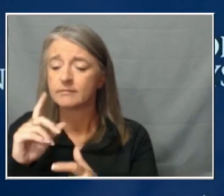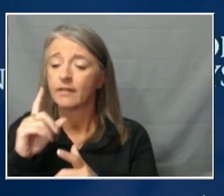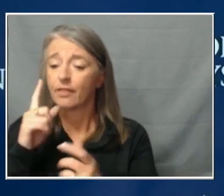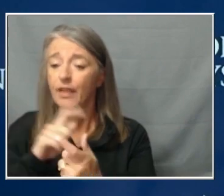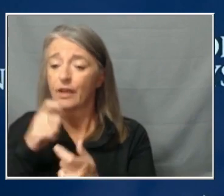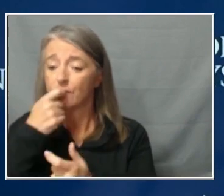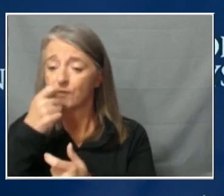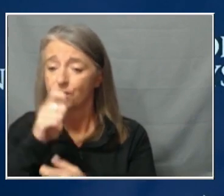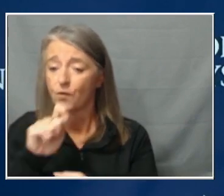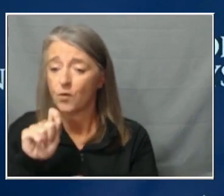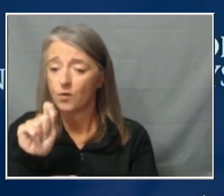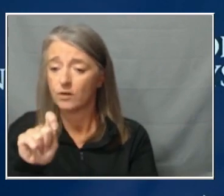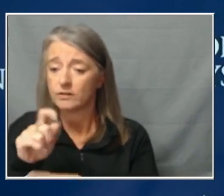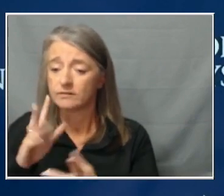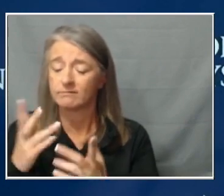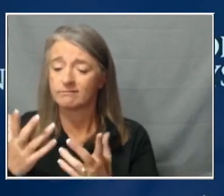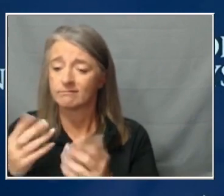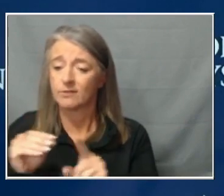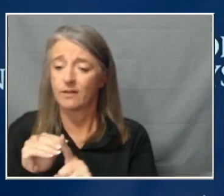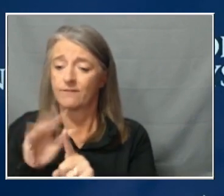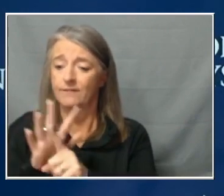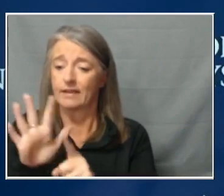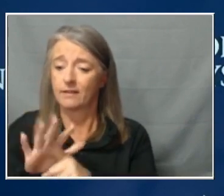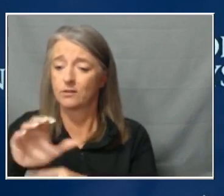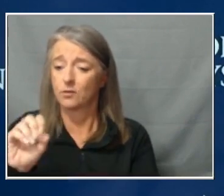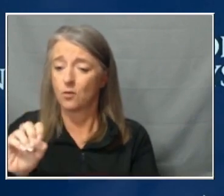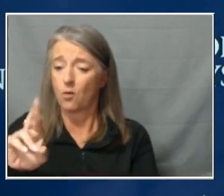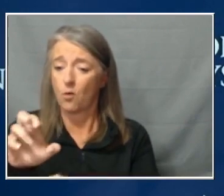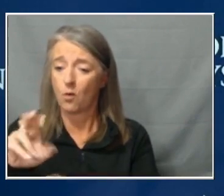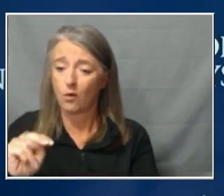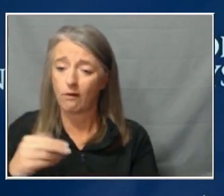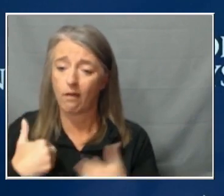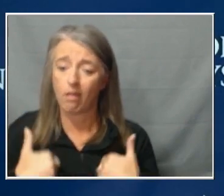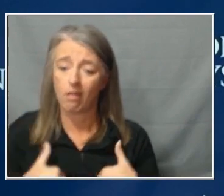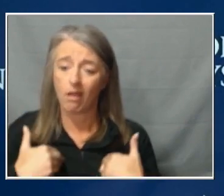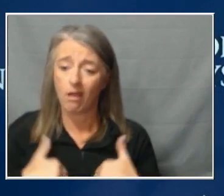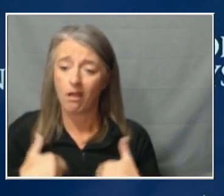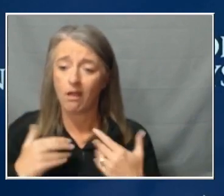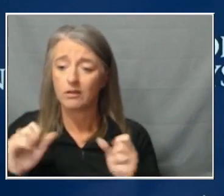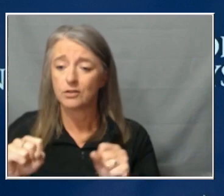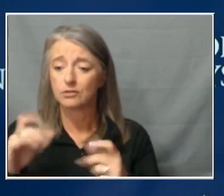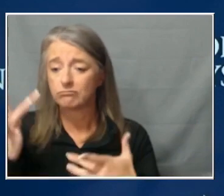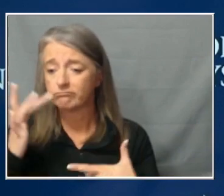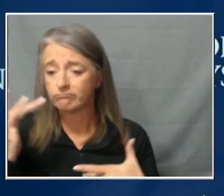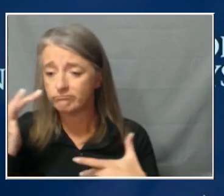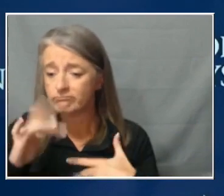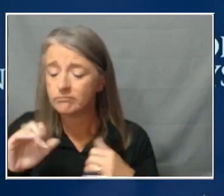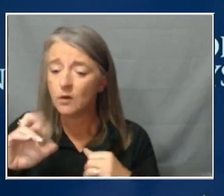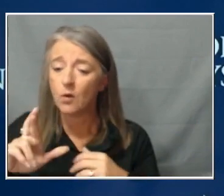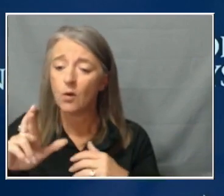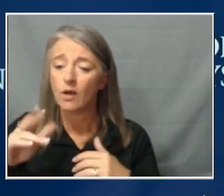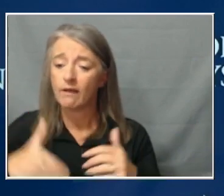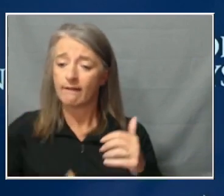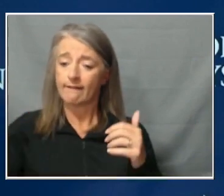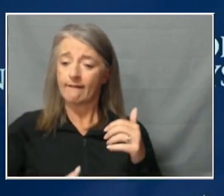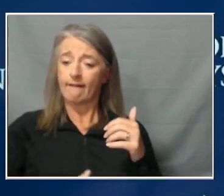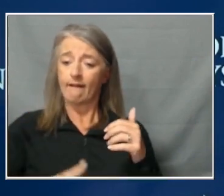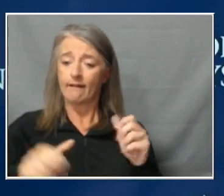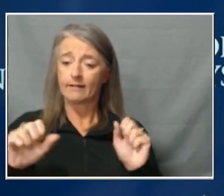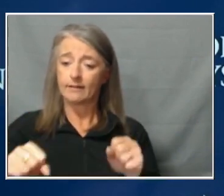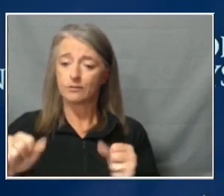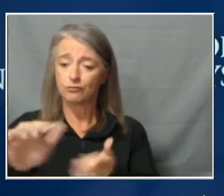go and, you know, affect those organs. Like if it affects your lungs, then it can cause like a pneumonitis. Or if it affects the gut, it can cause